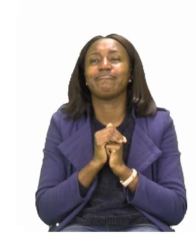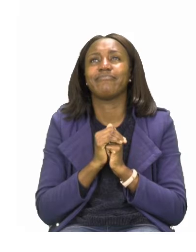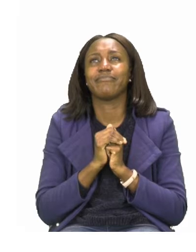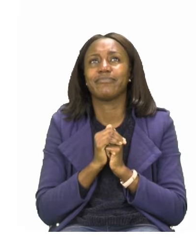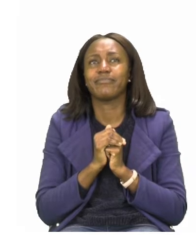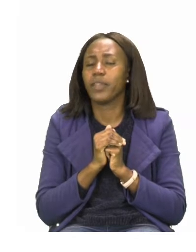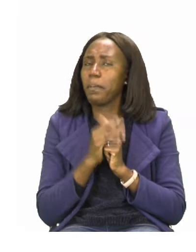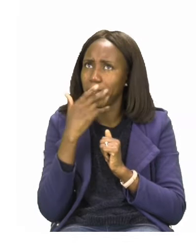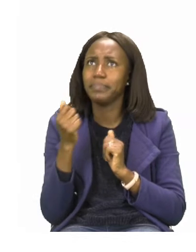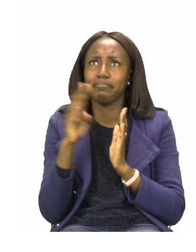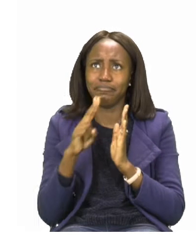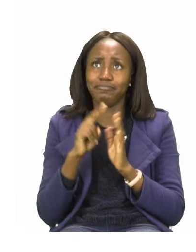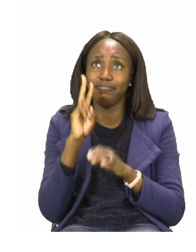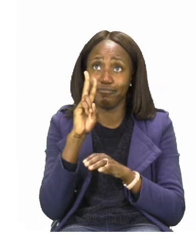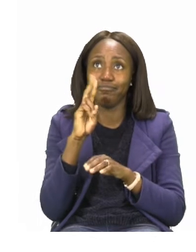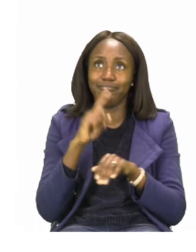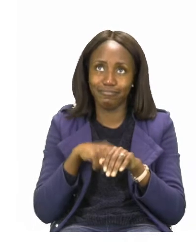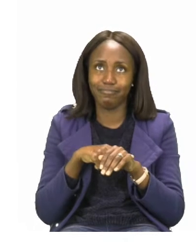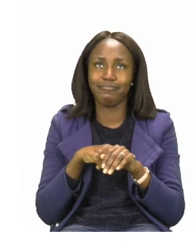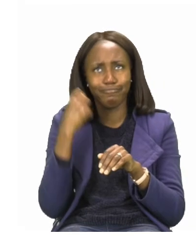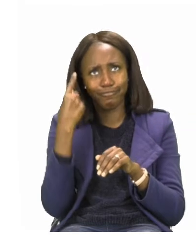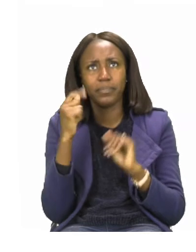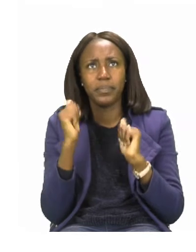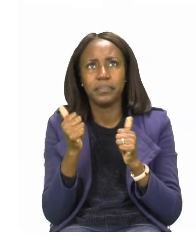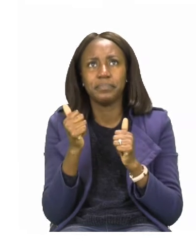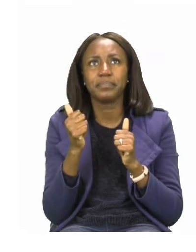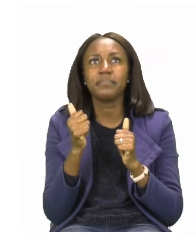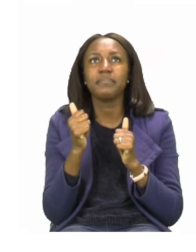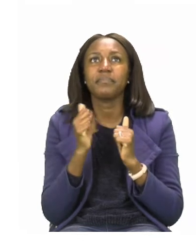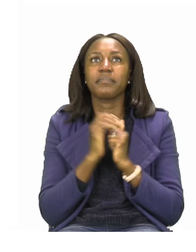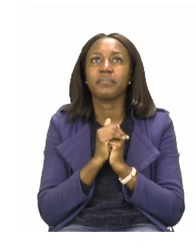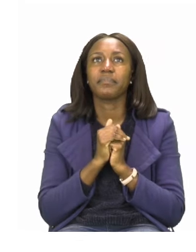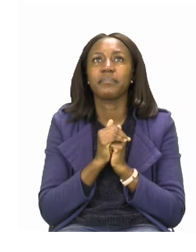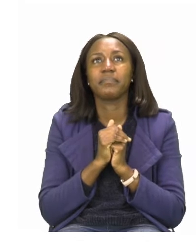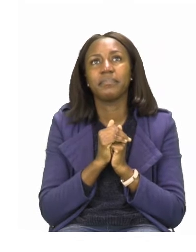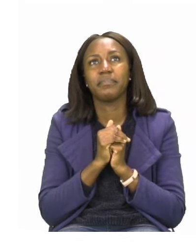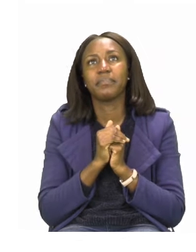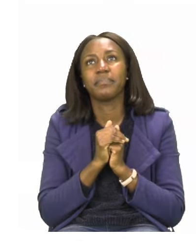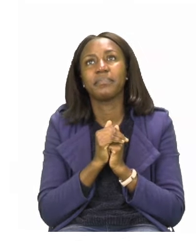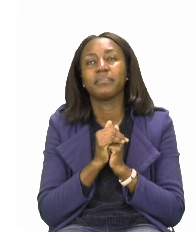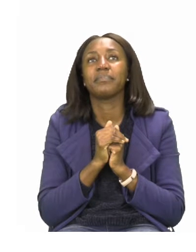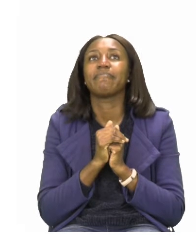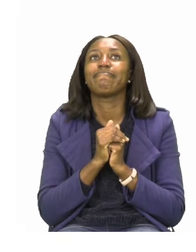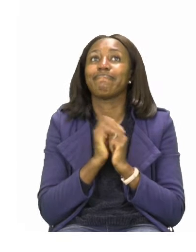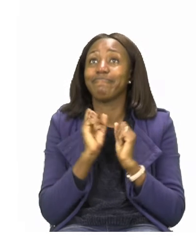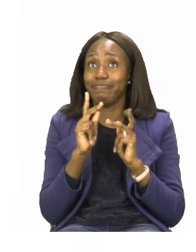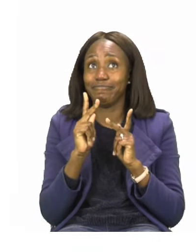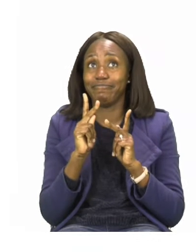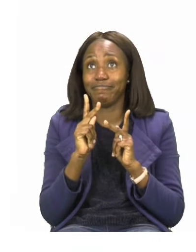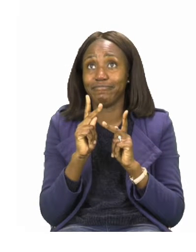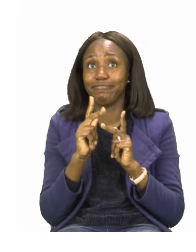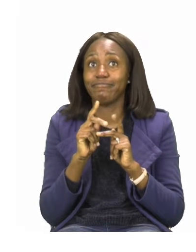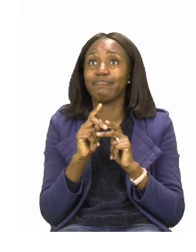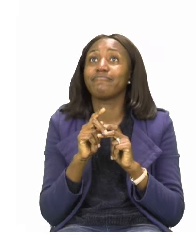idea on what to say. We are going to read it once and then we will read the questions. It'll be up to